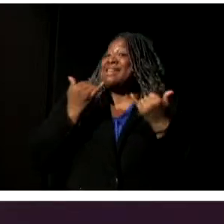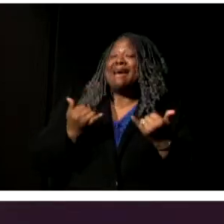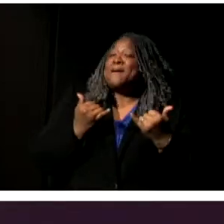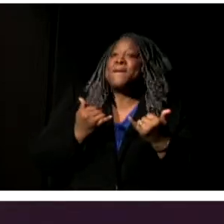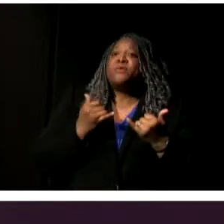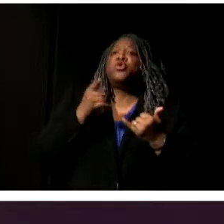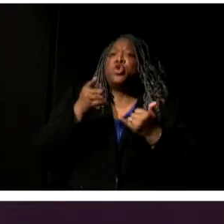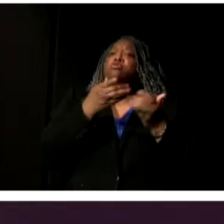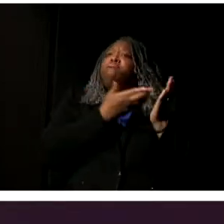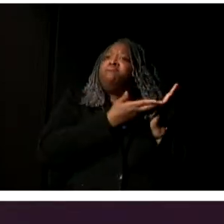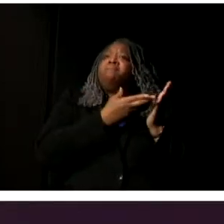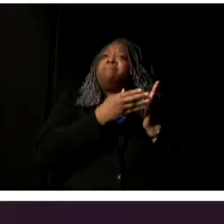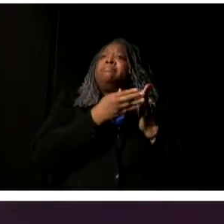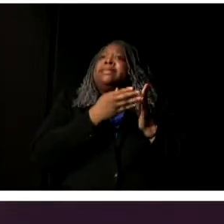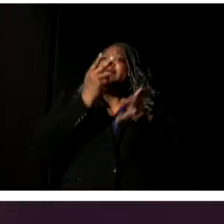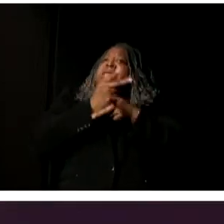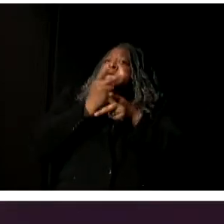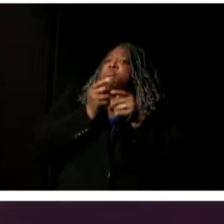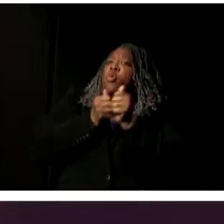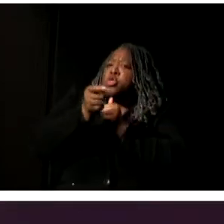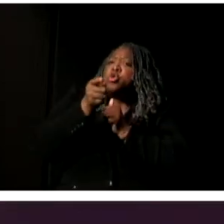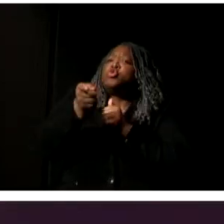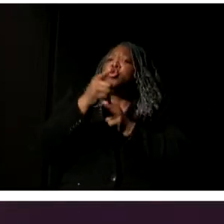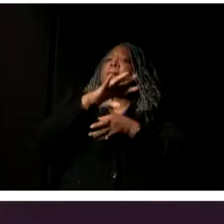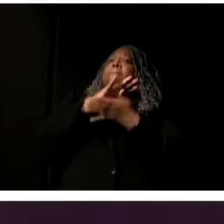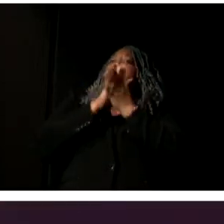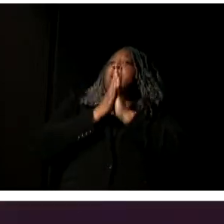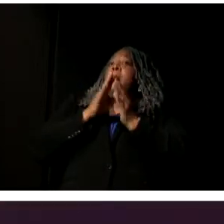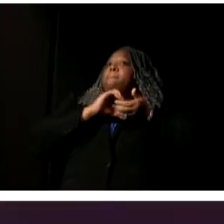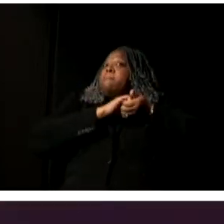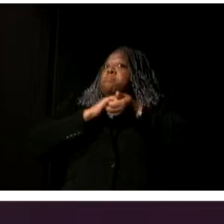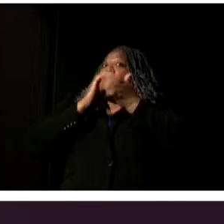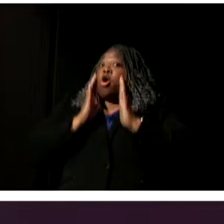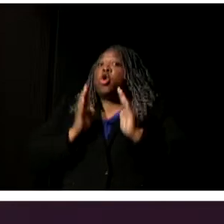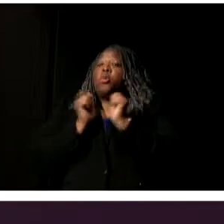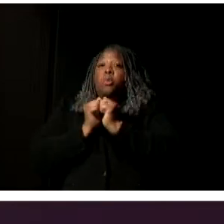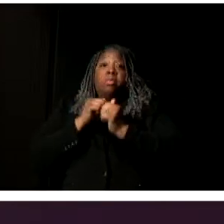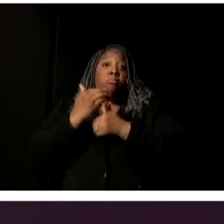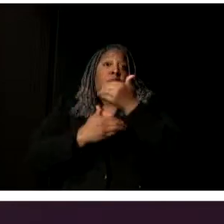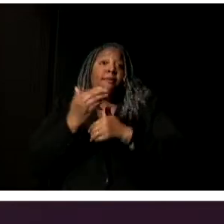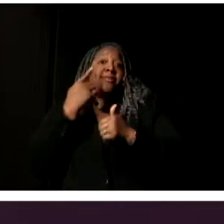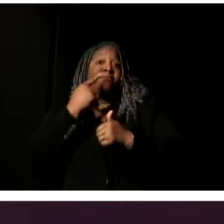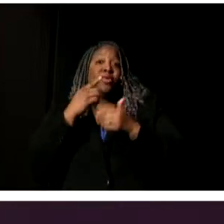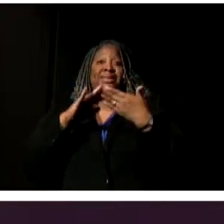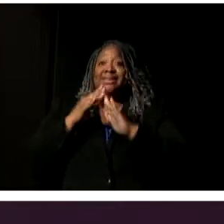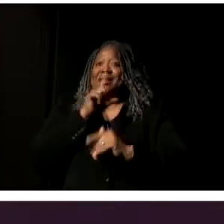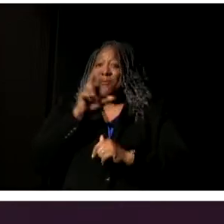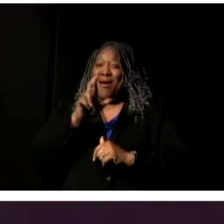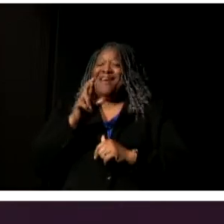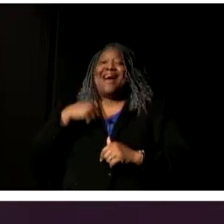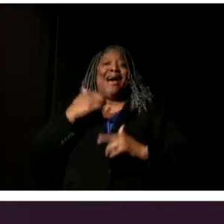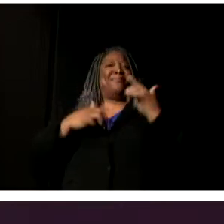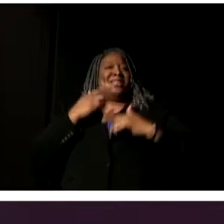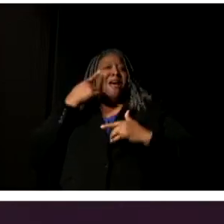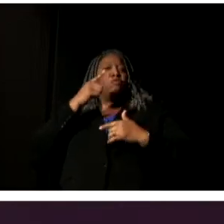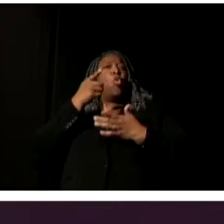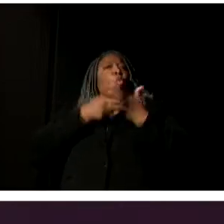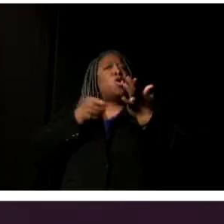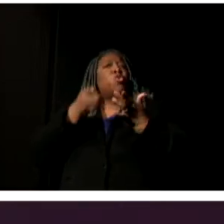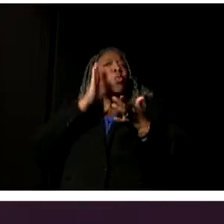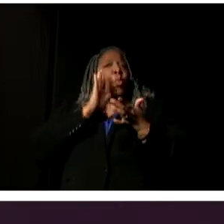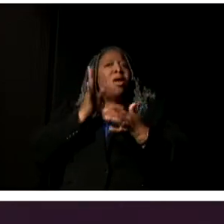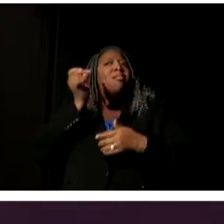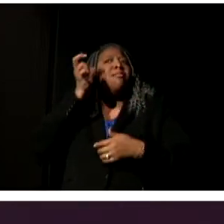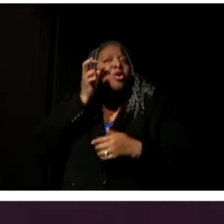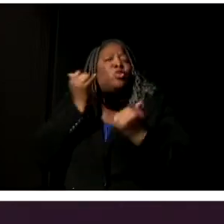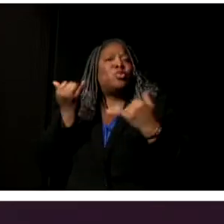carry it with you. So you will be a partner in the progress in the city of Little Rock. I'm excited for what you get to hear, and we